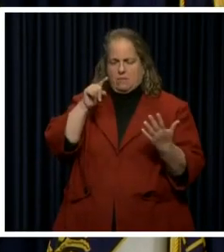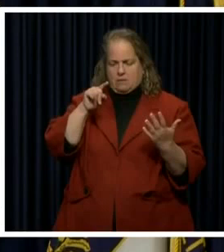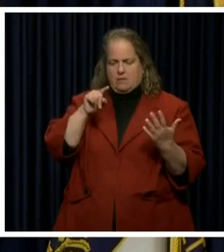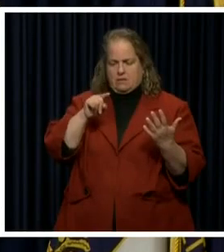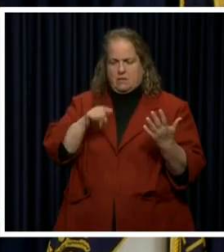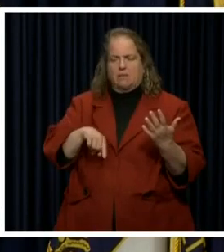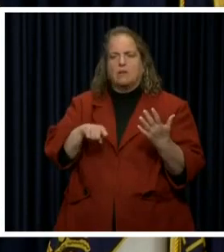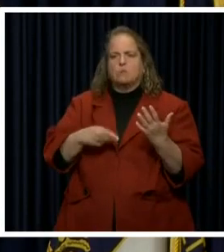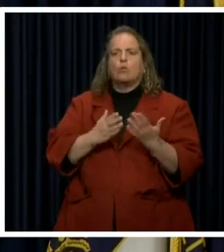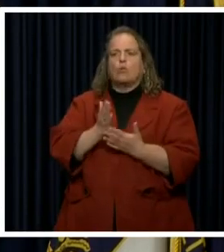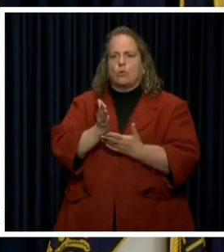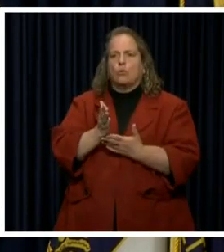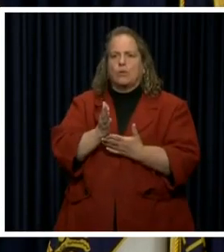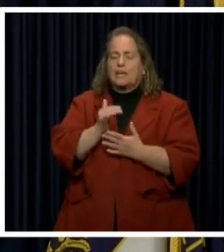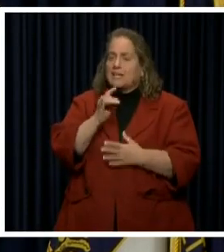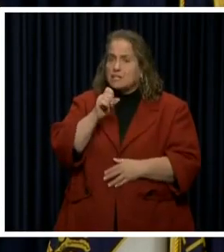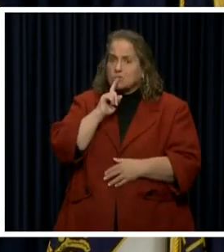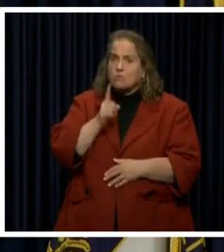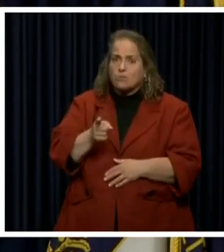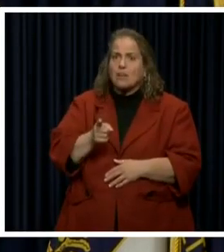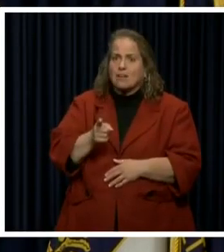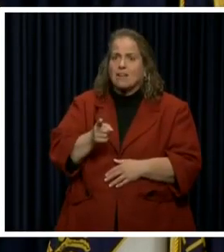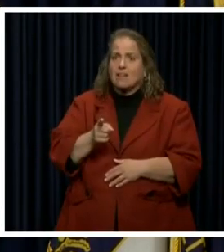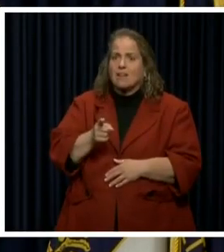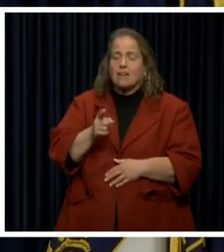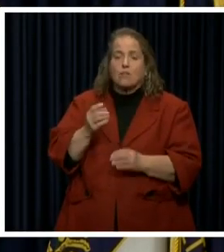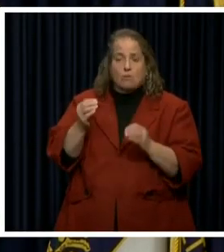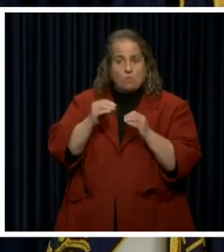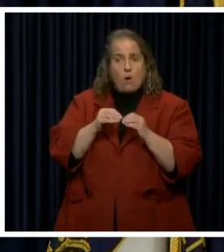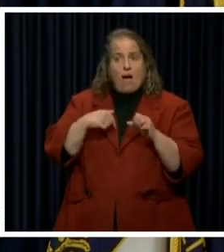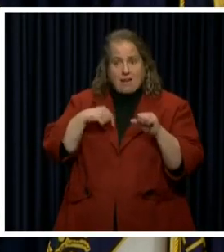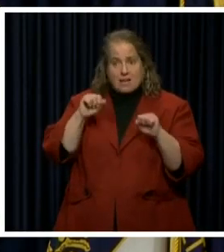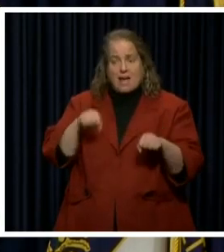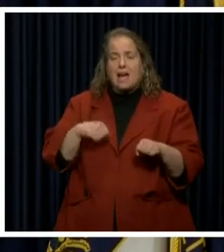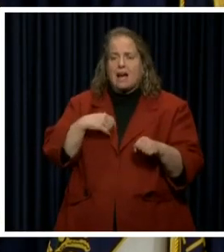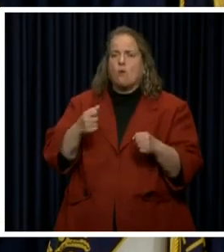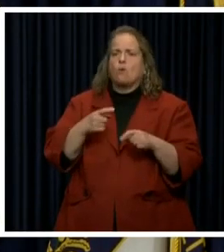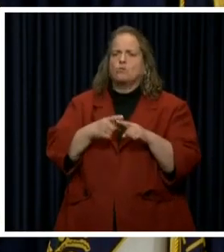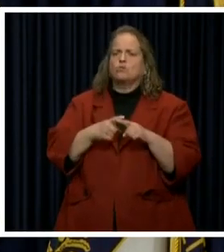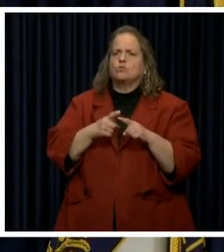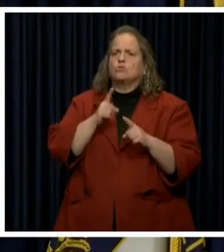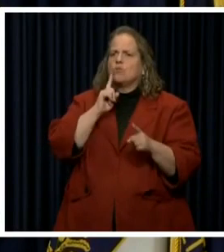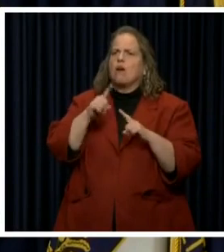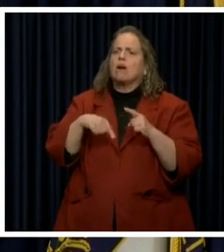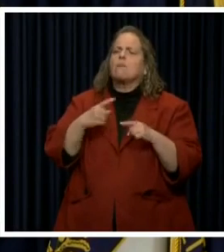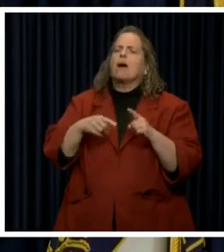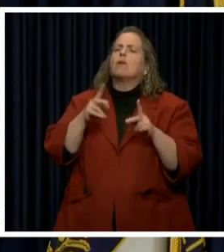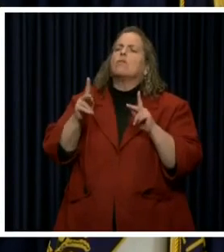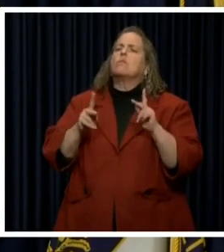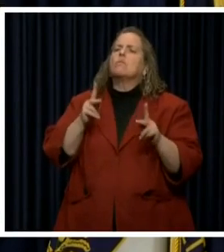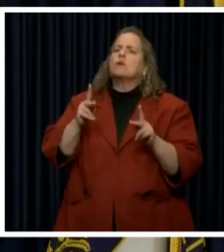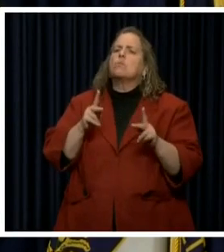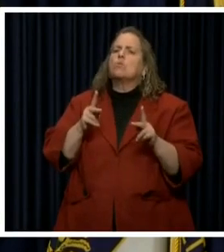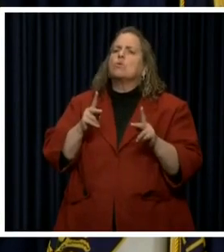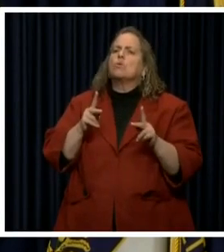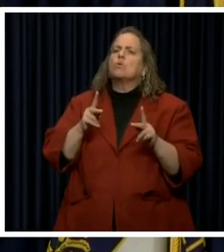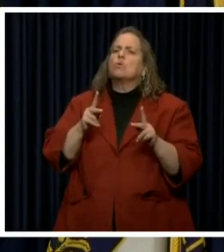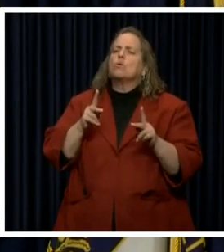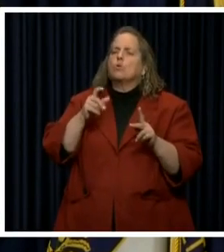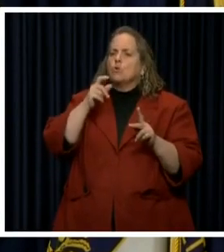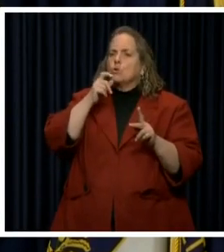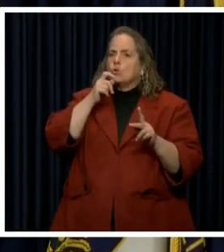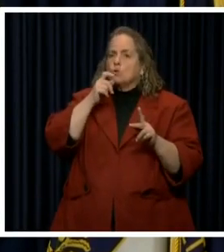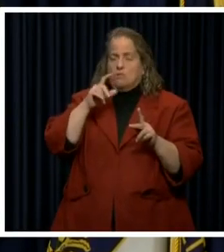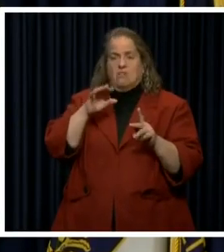that comes through. So the more I can, I want to talk about these individuals. It takes